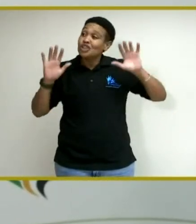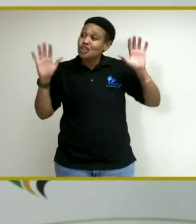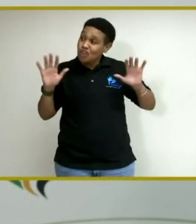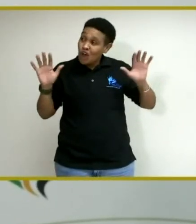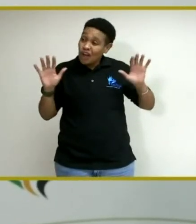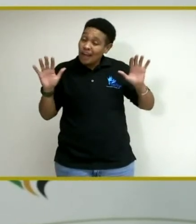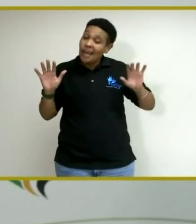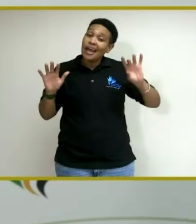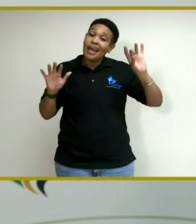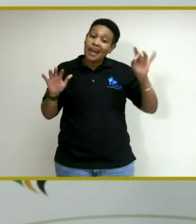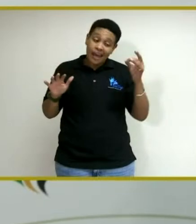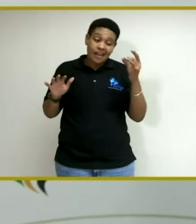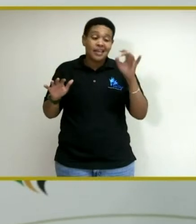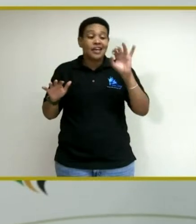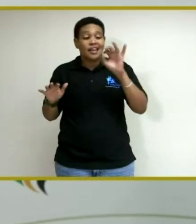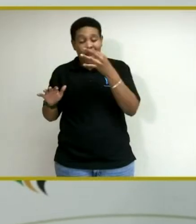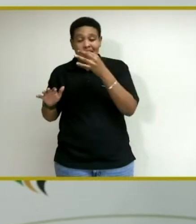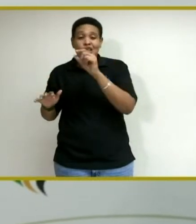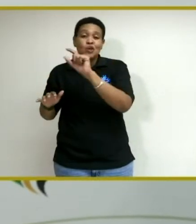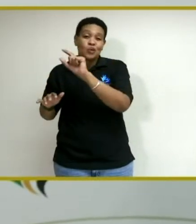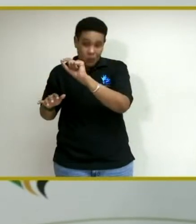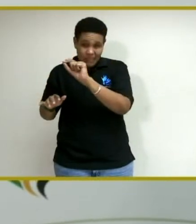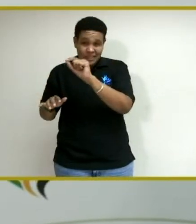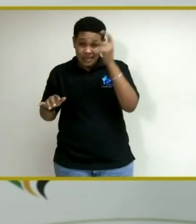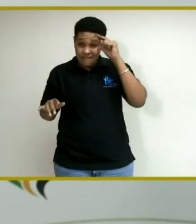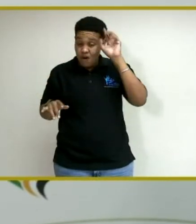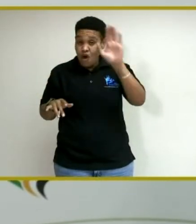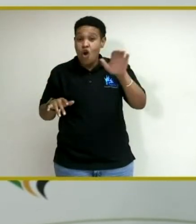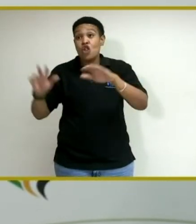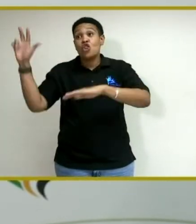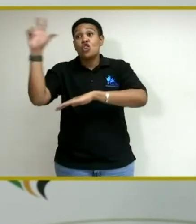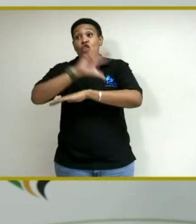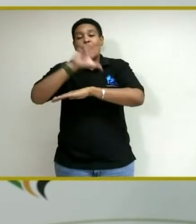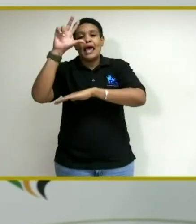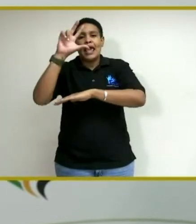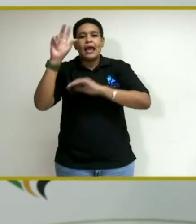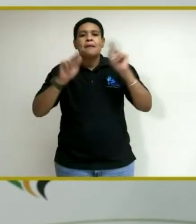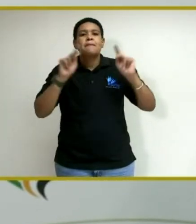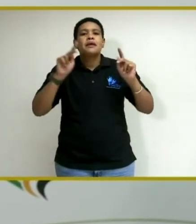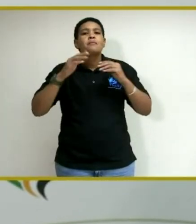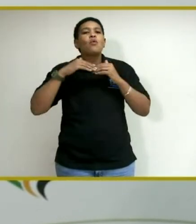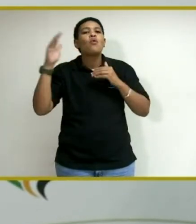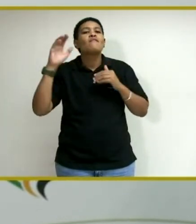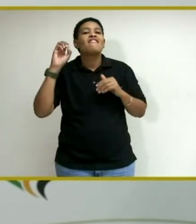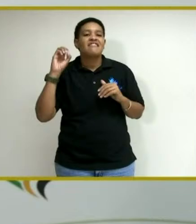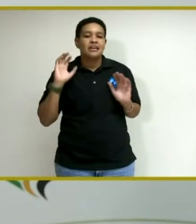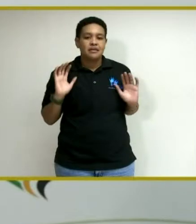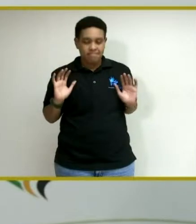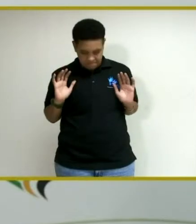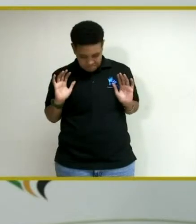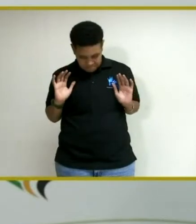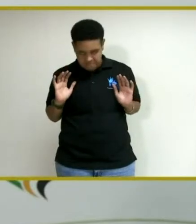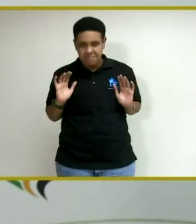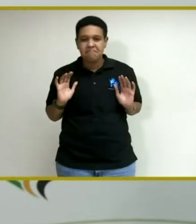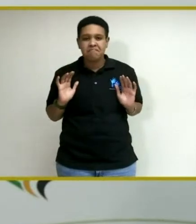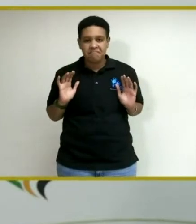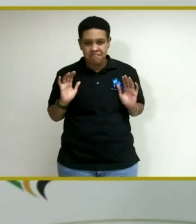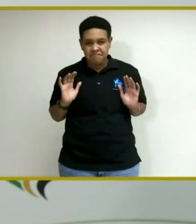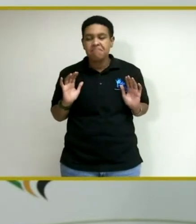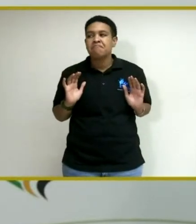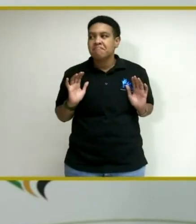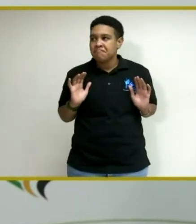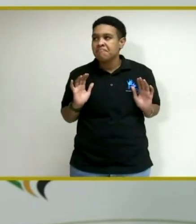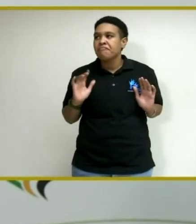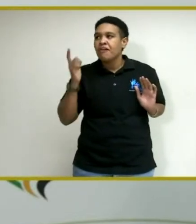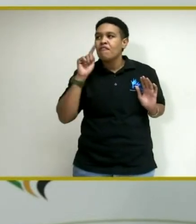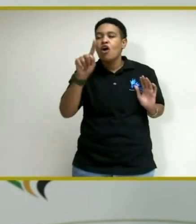18th, 19th, and 20th. For all those 3 days, it's persons over the age of 50